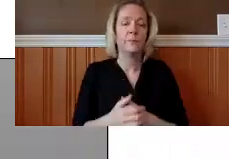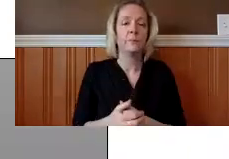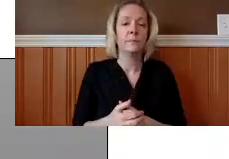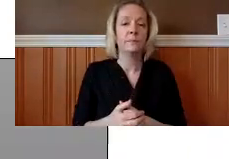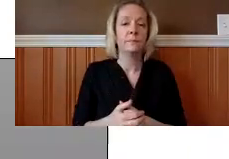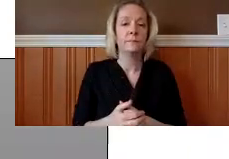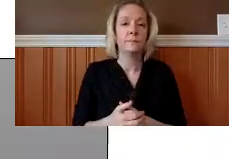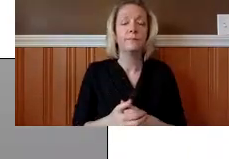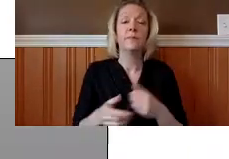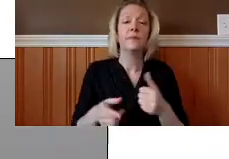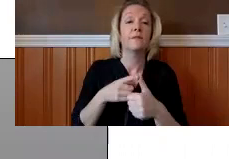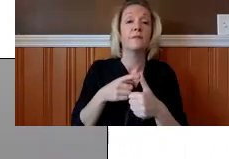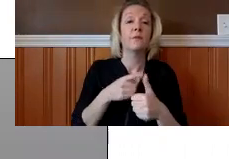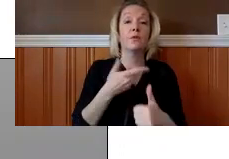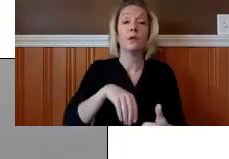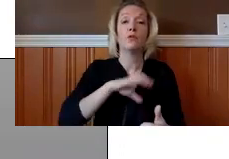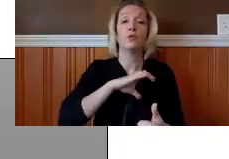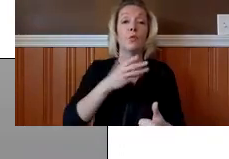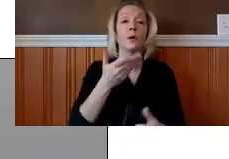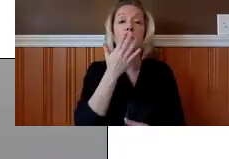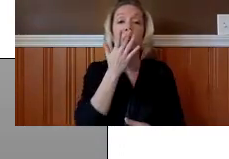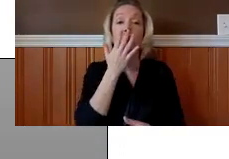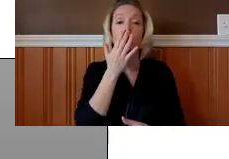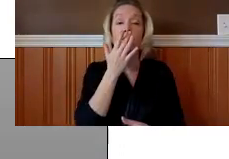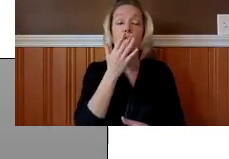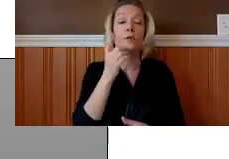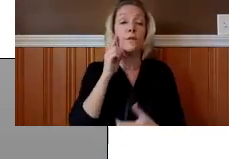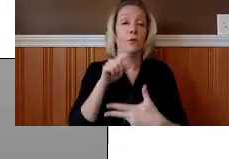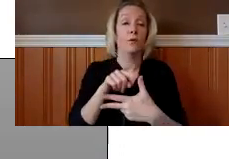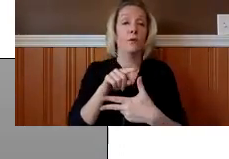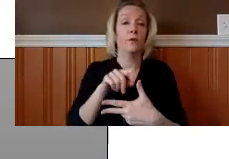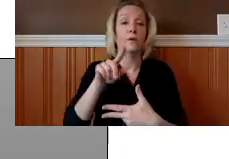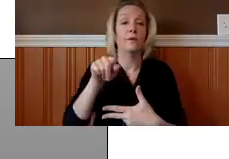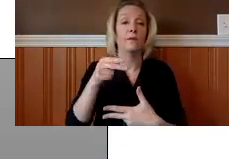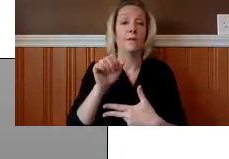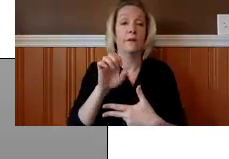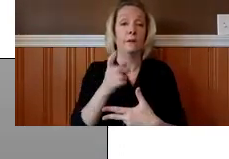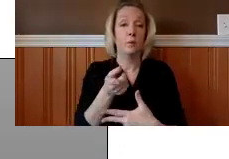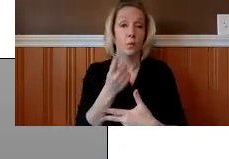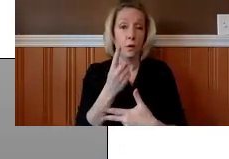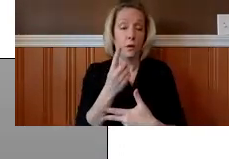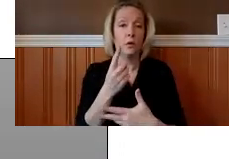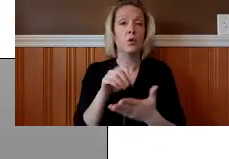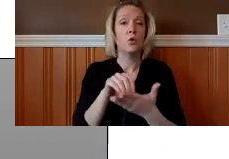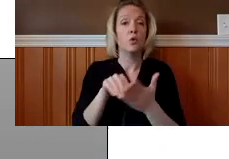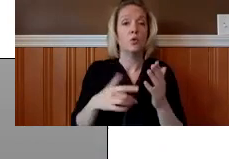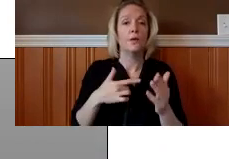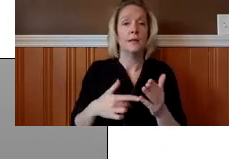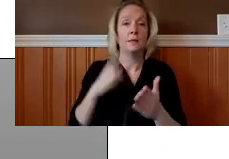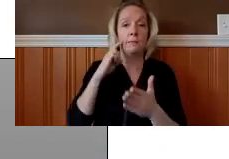So for color, in phase 1, our students typically and generally look at one single